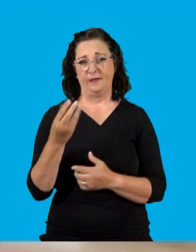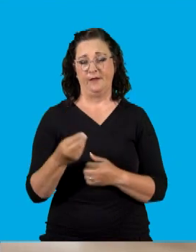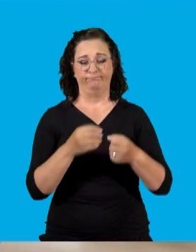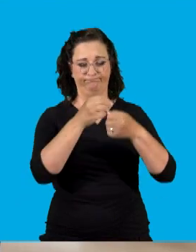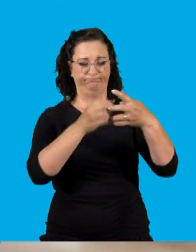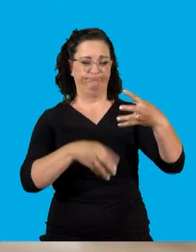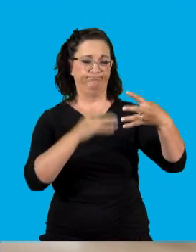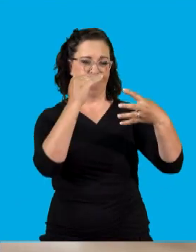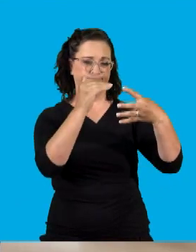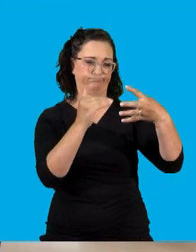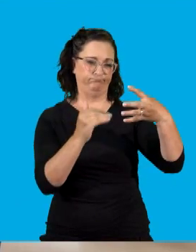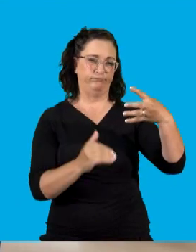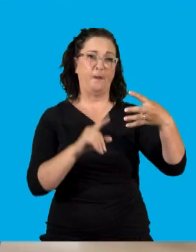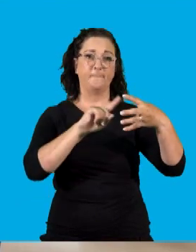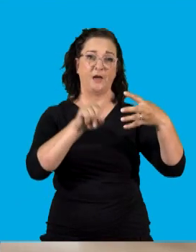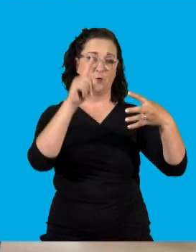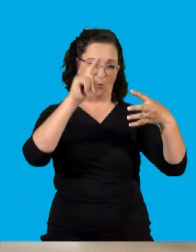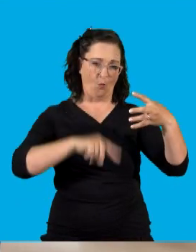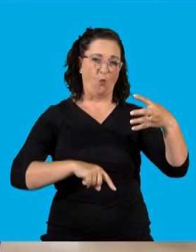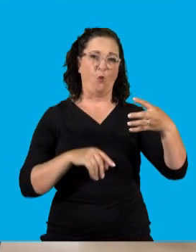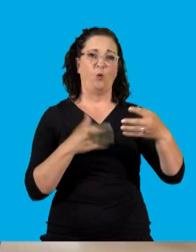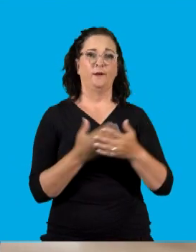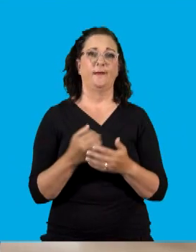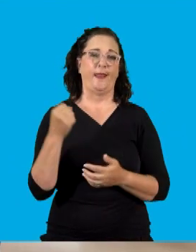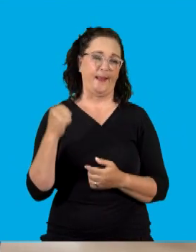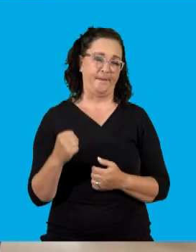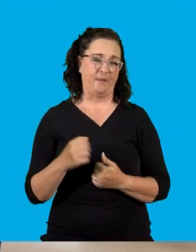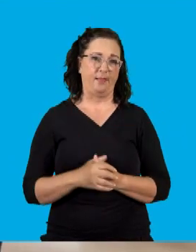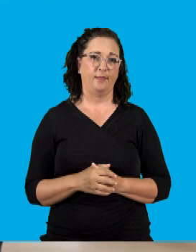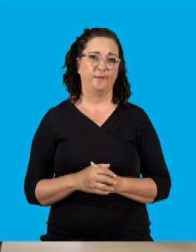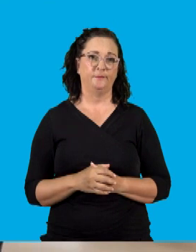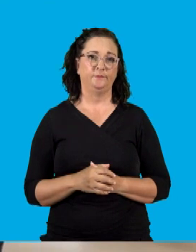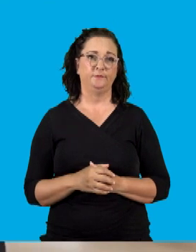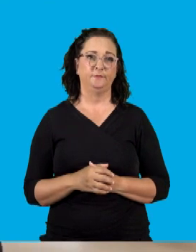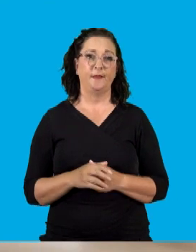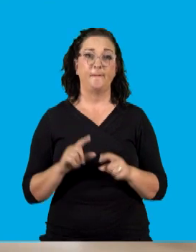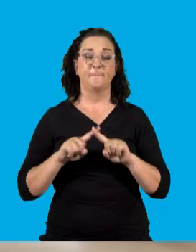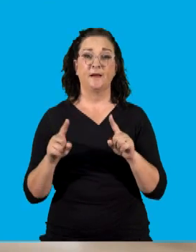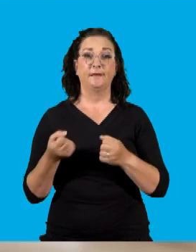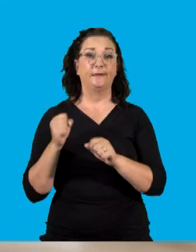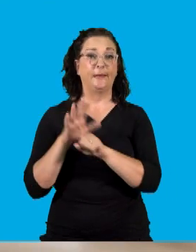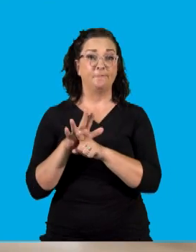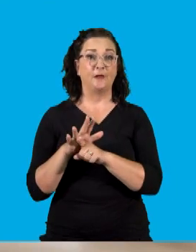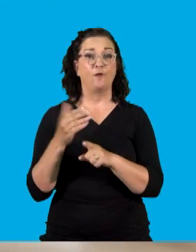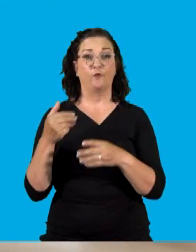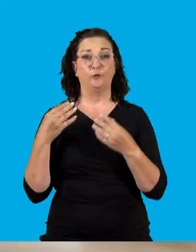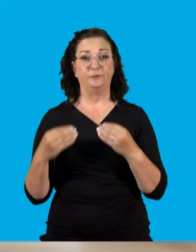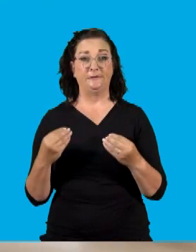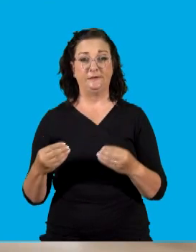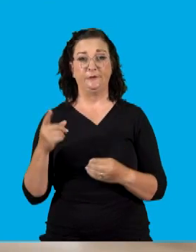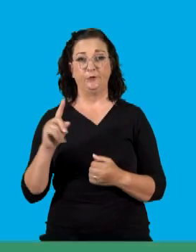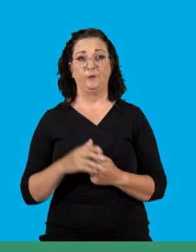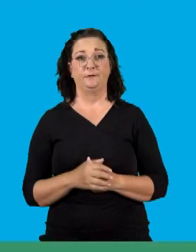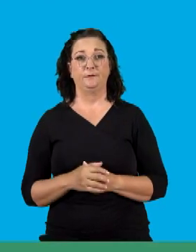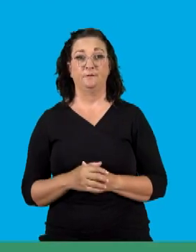hope to individuals because they bet thinking that they are going to win. Then the impact of gambling on businesses.